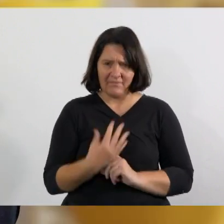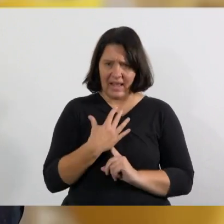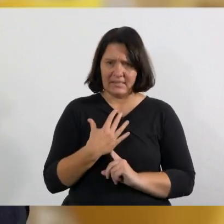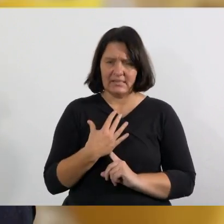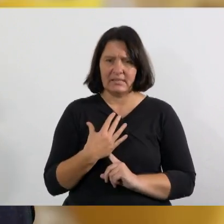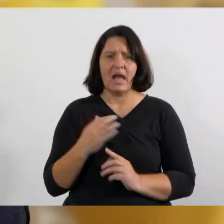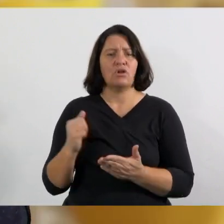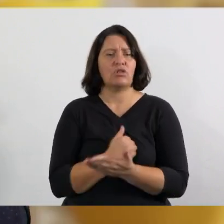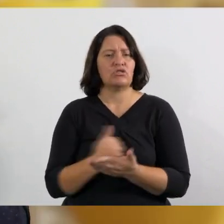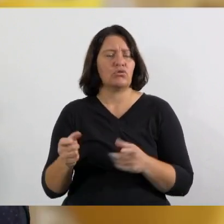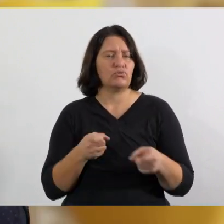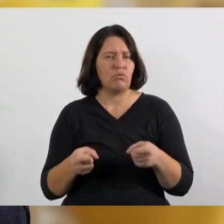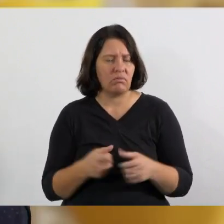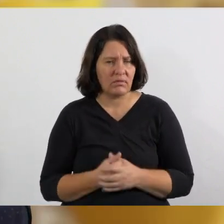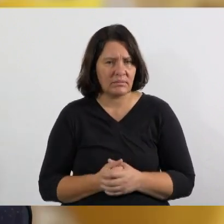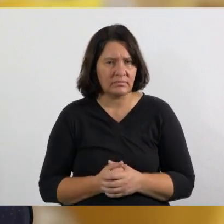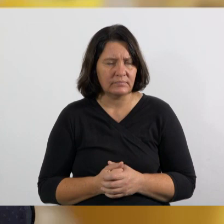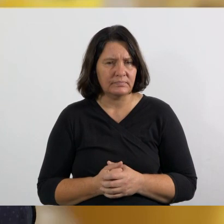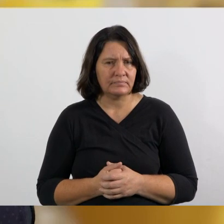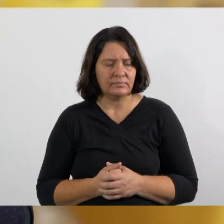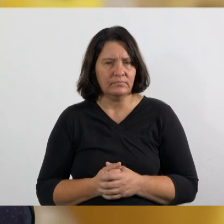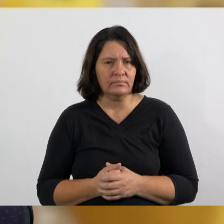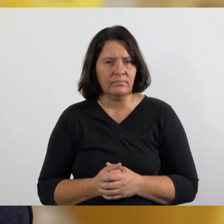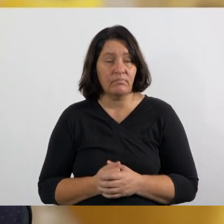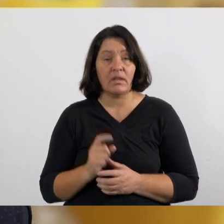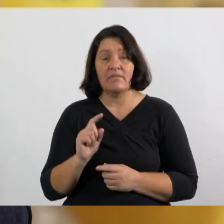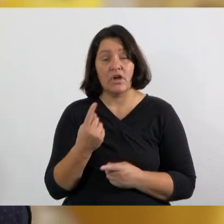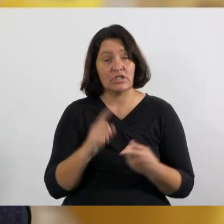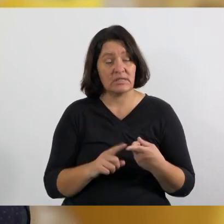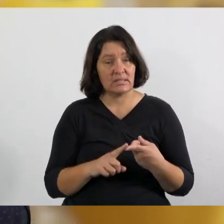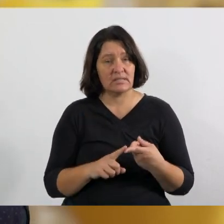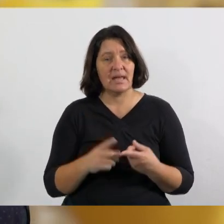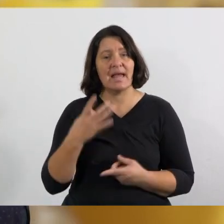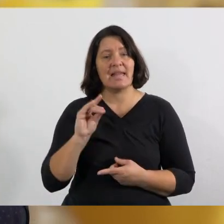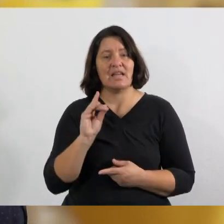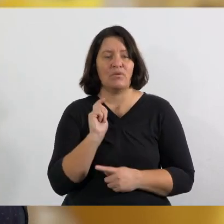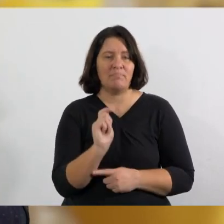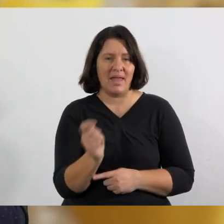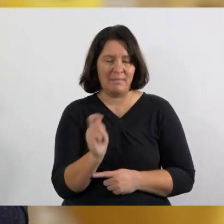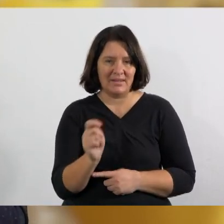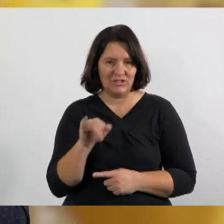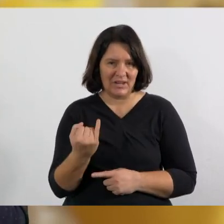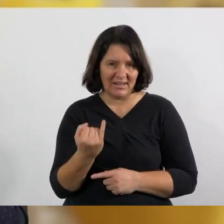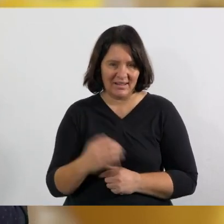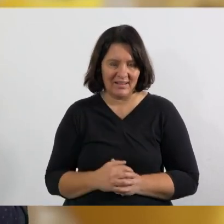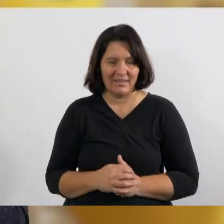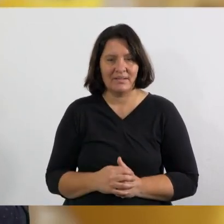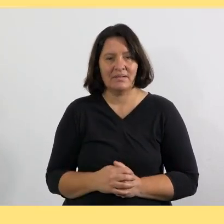the creditor's control. The first one is the cash payments